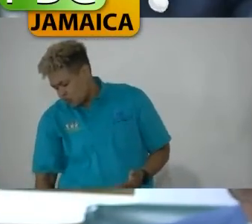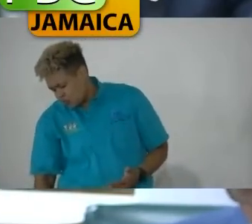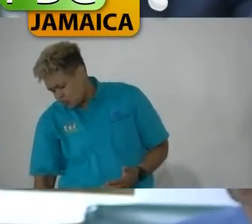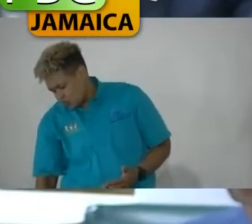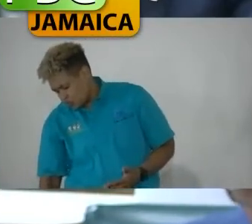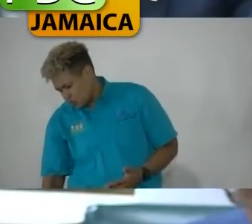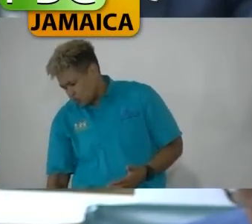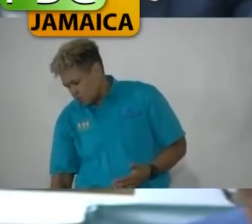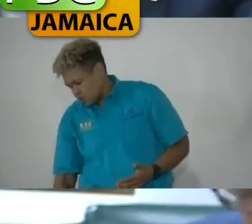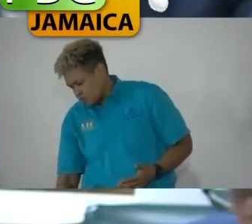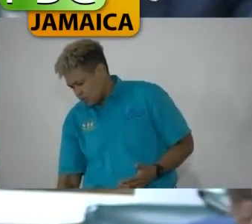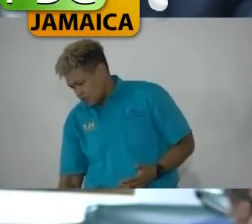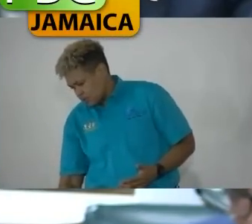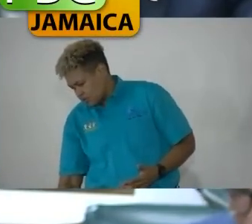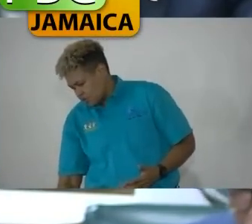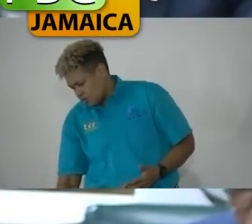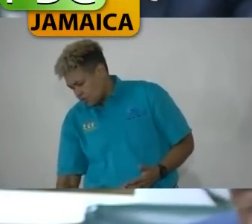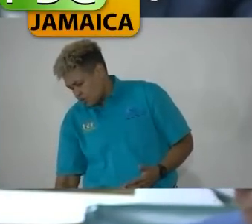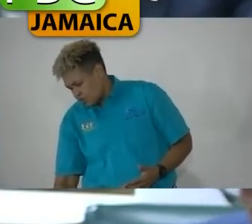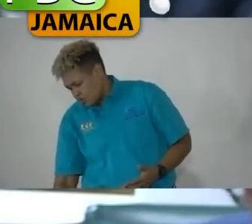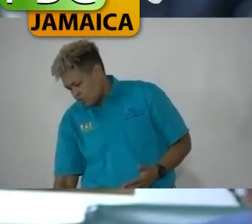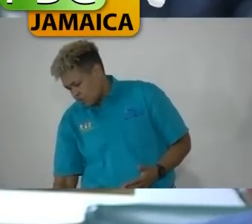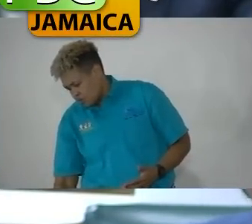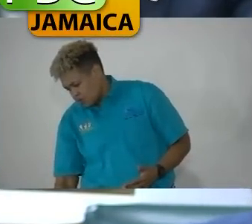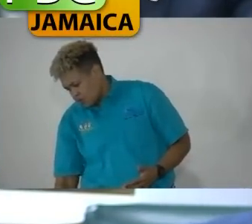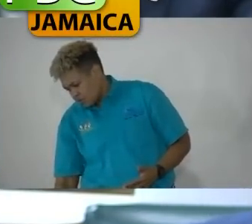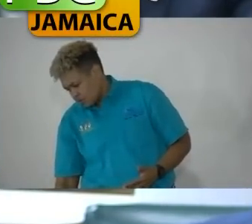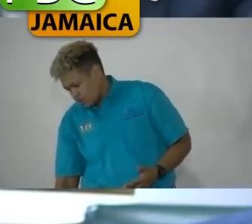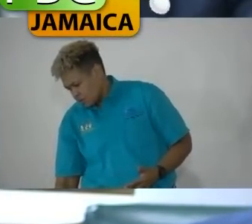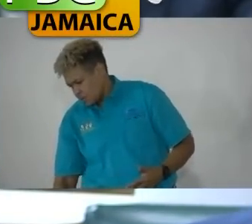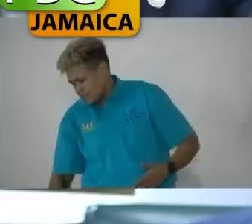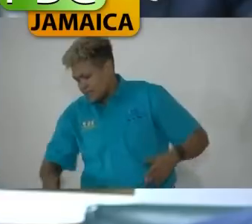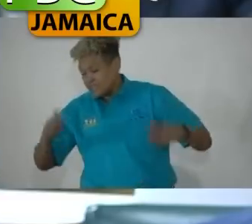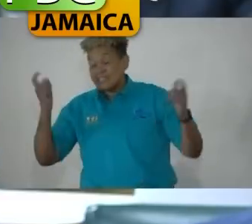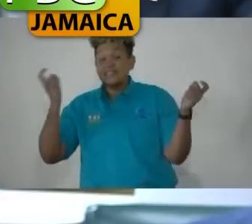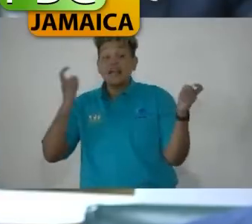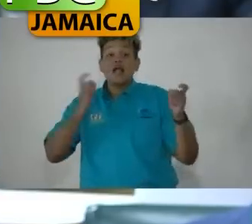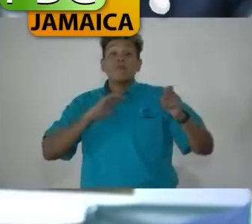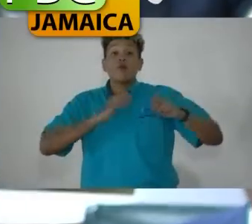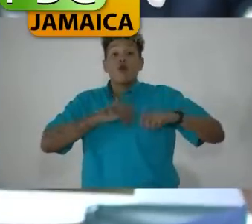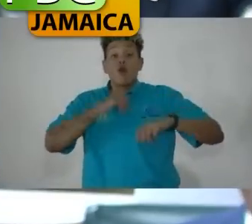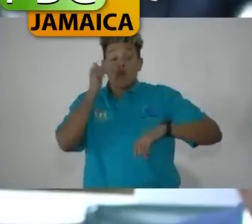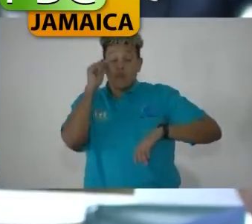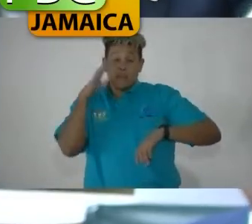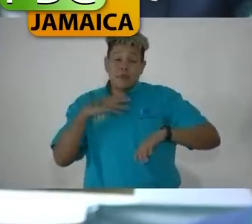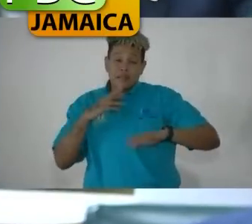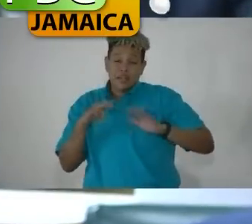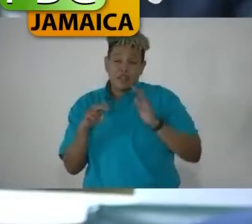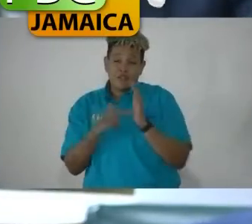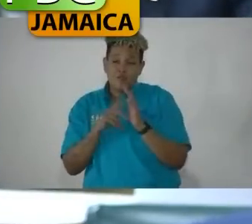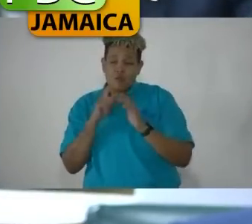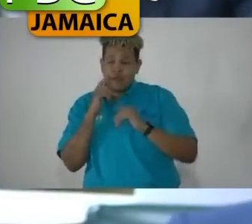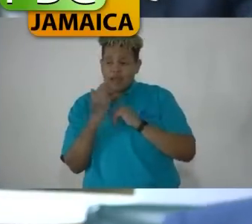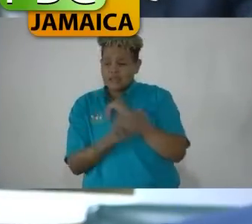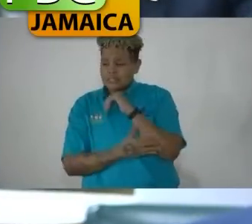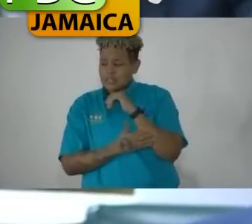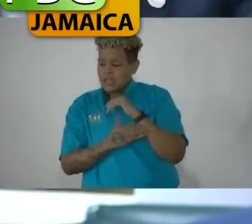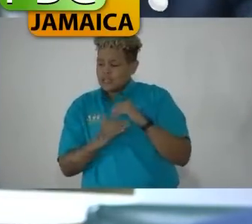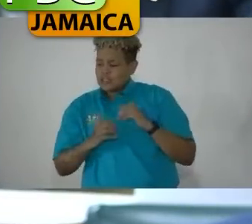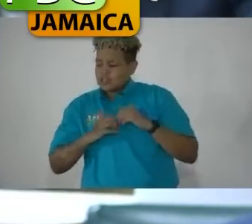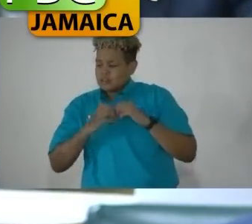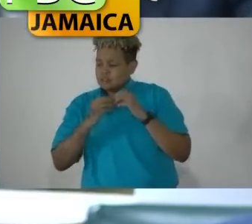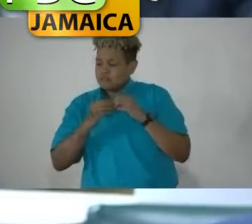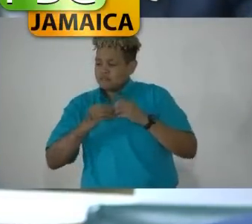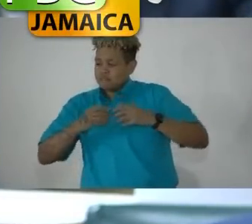has been made or is likely to be made. A protection order is an order made by the court to prohibit an